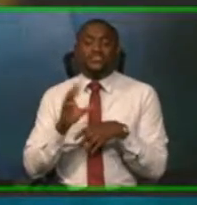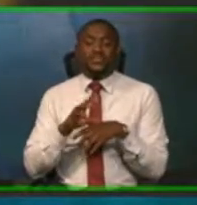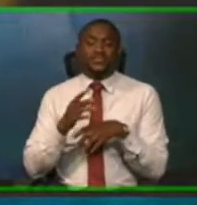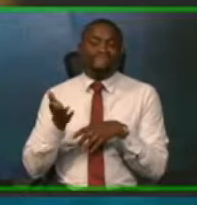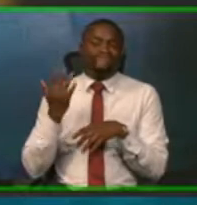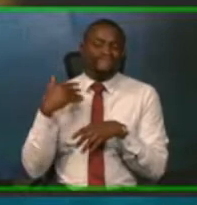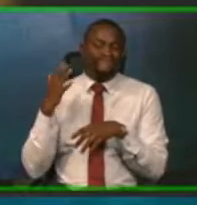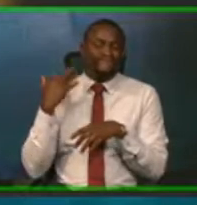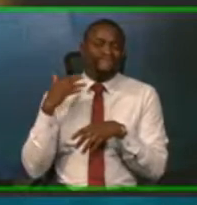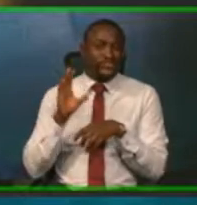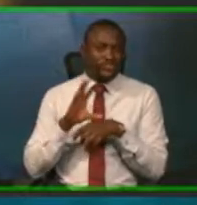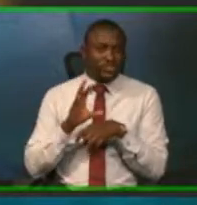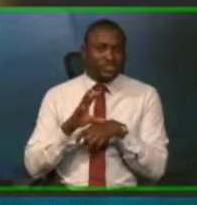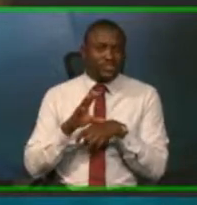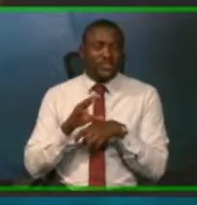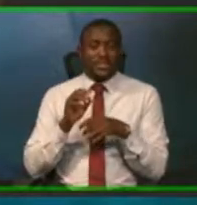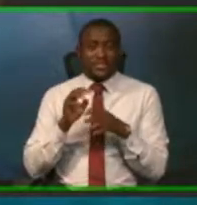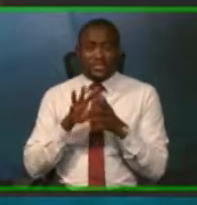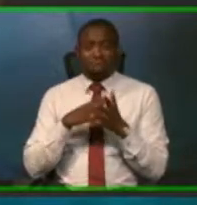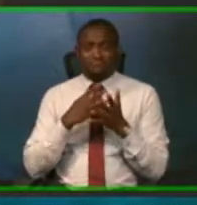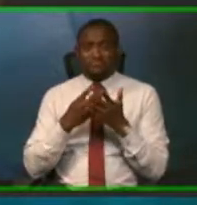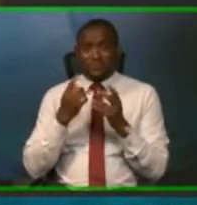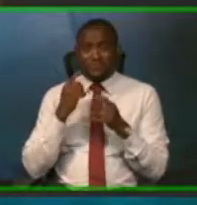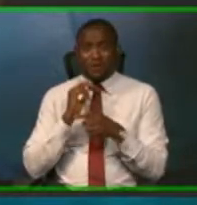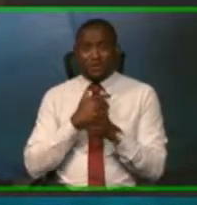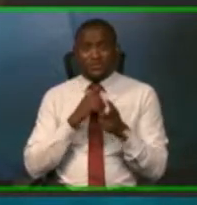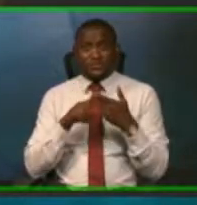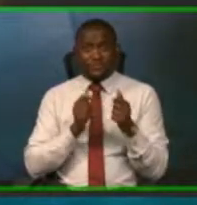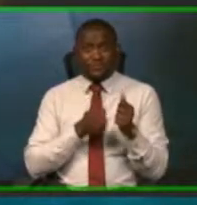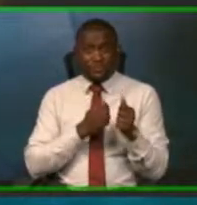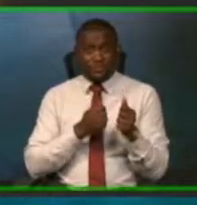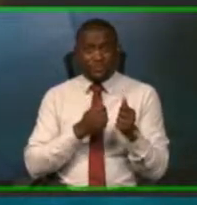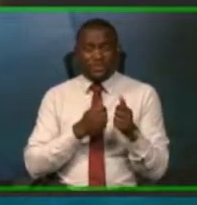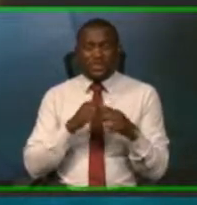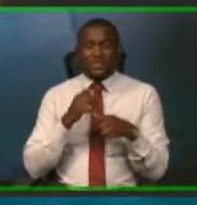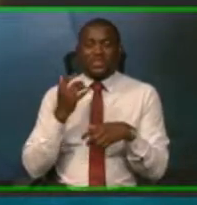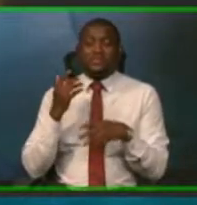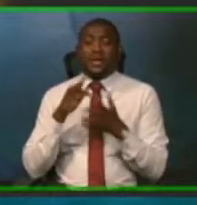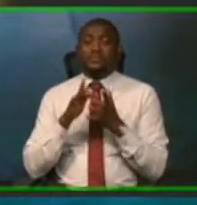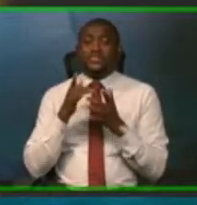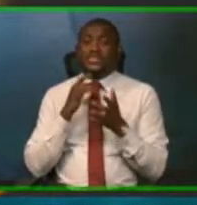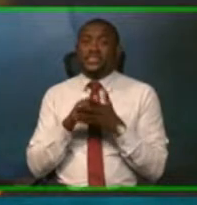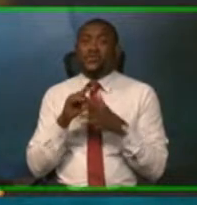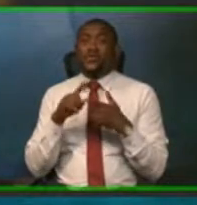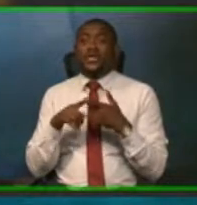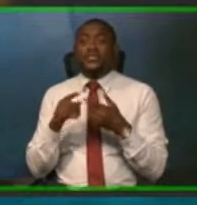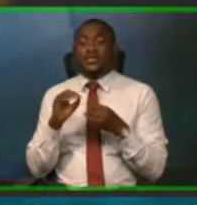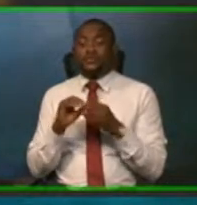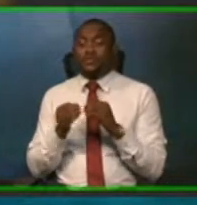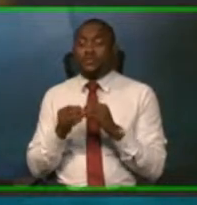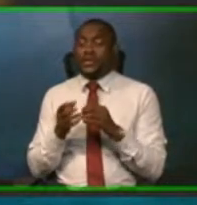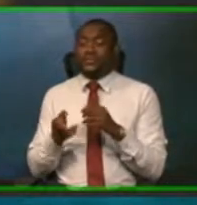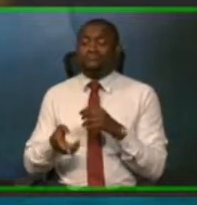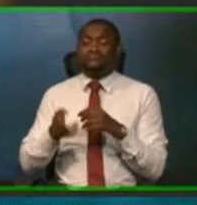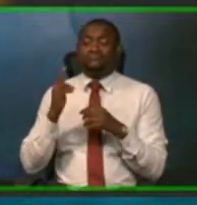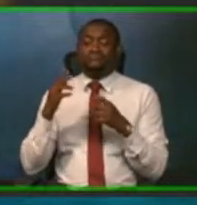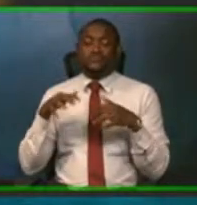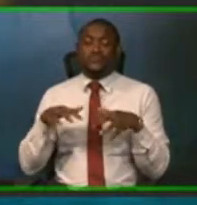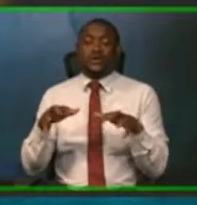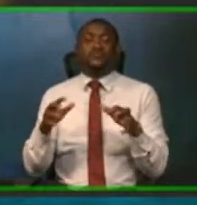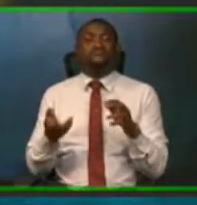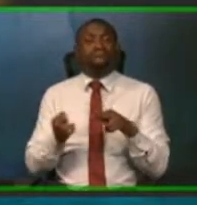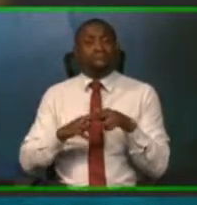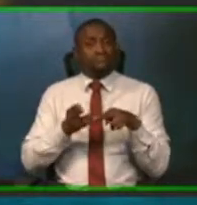follow. The Bible says, and in those days, when the number of the disciples was multiplied, there arose a